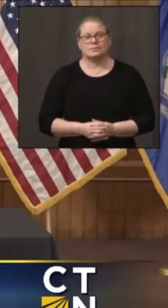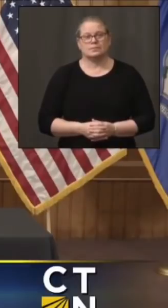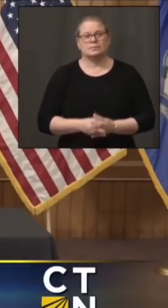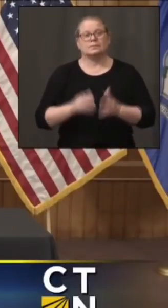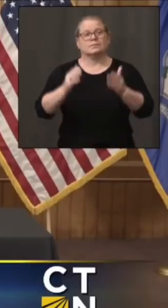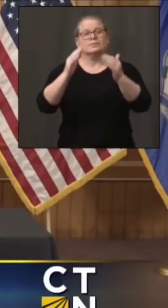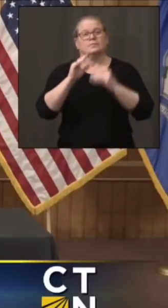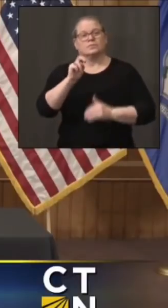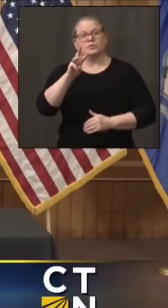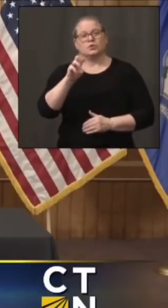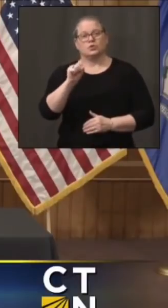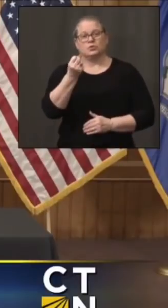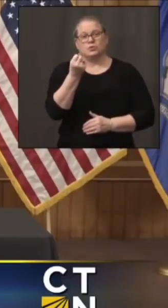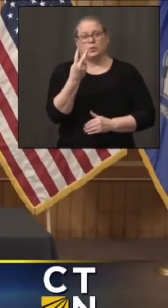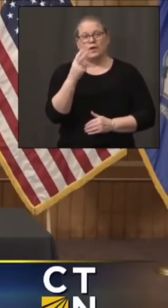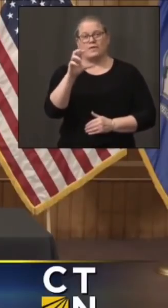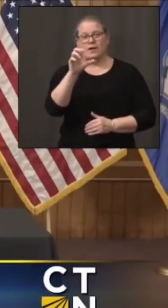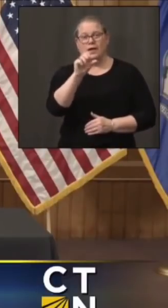News 12 Connecticut.